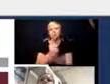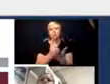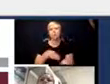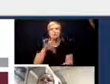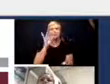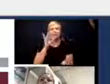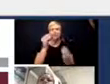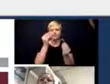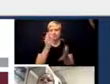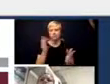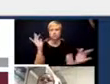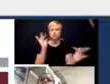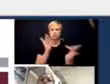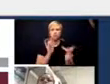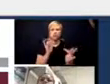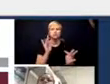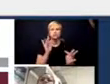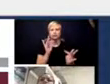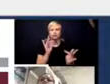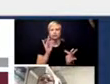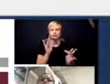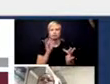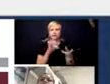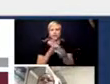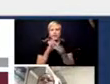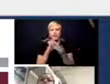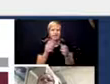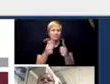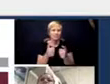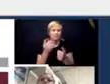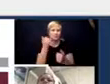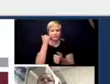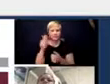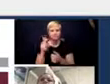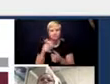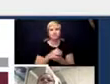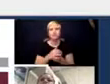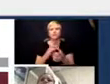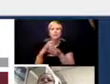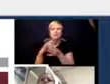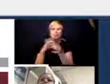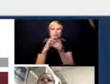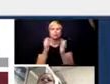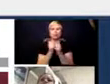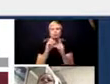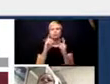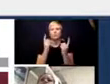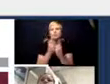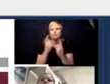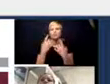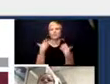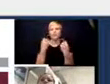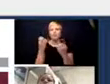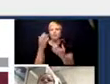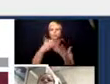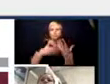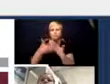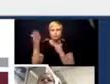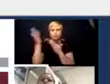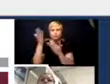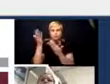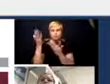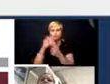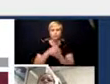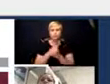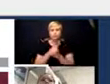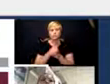contact with them and coordinate testing as needed, and coordinate with the Department of Health and Social Services, Division of Social Services,